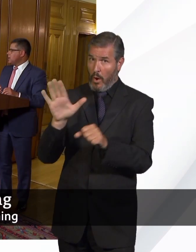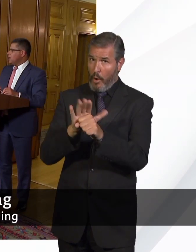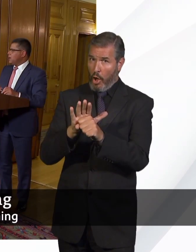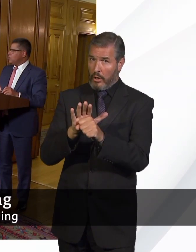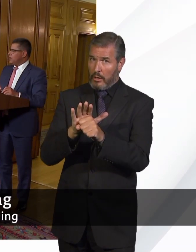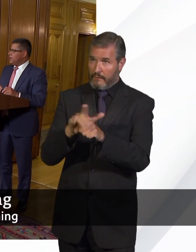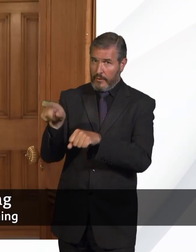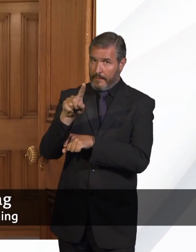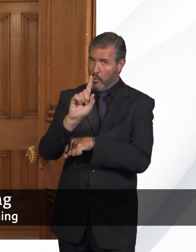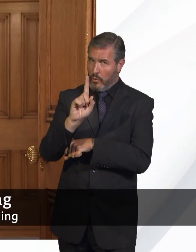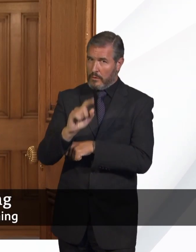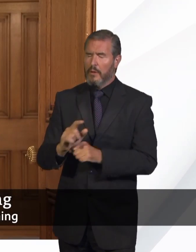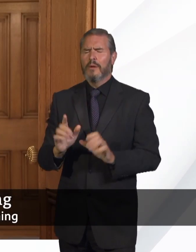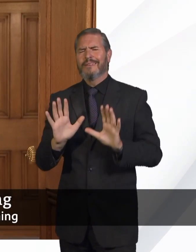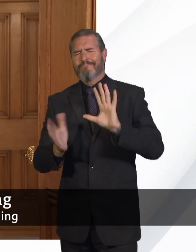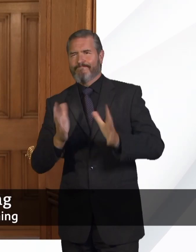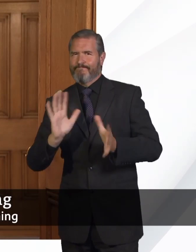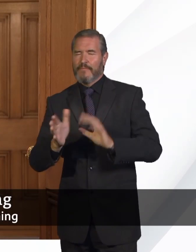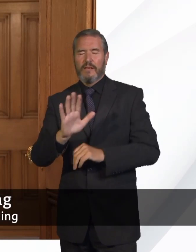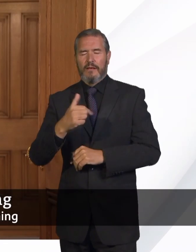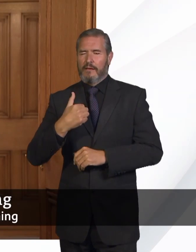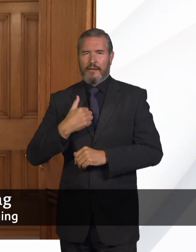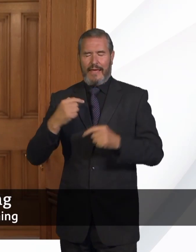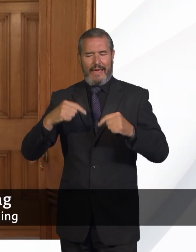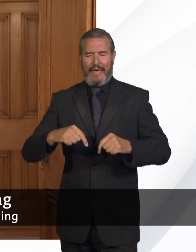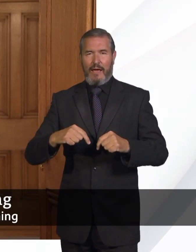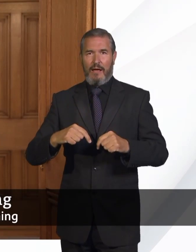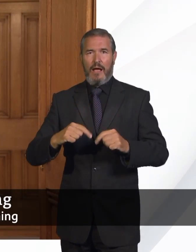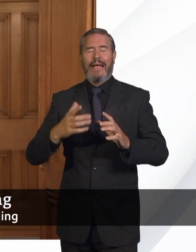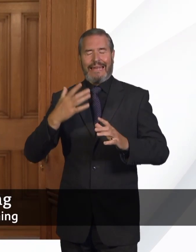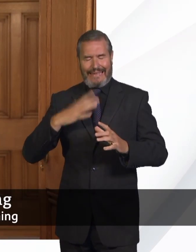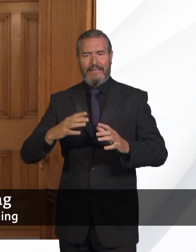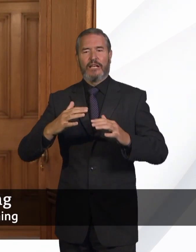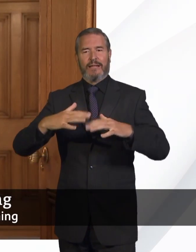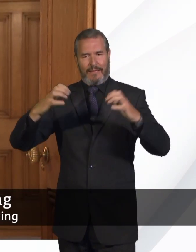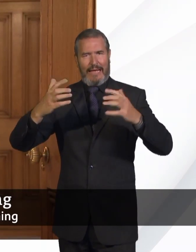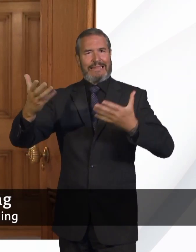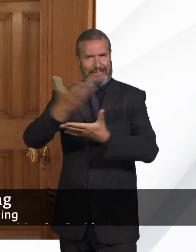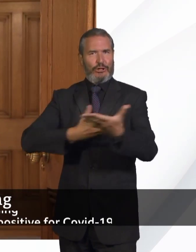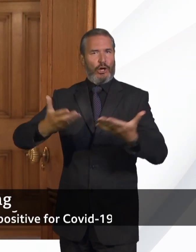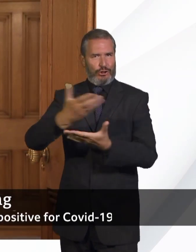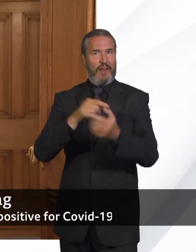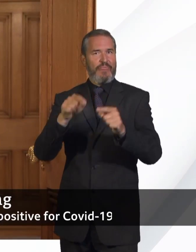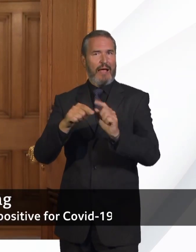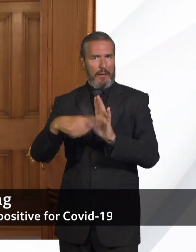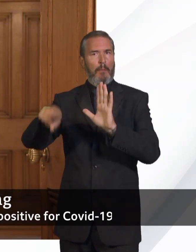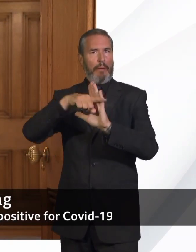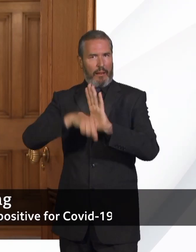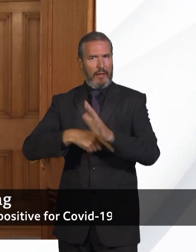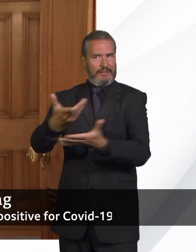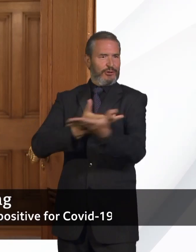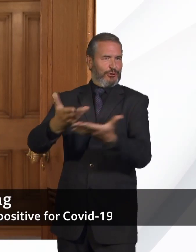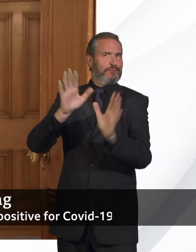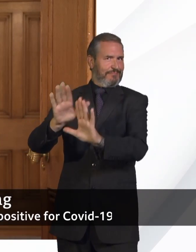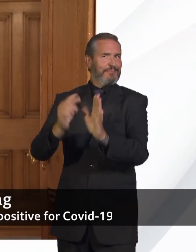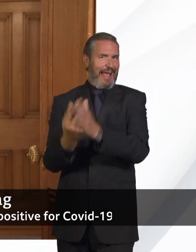assets? Look, I mean, what I'm not going to do is to preempt what may or may not be in a forthcoming bill. What I would say